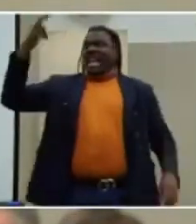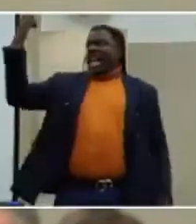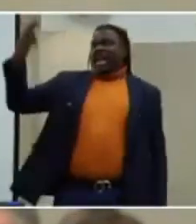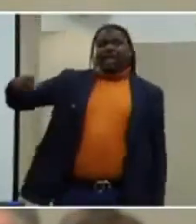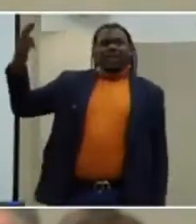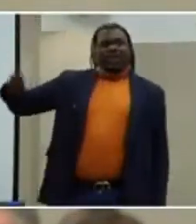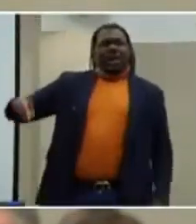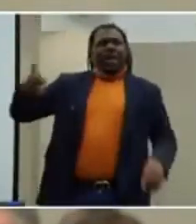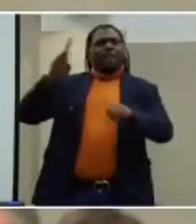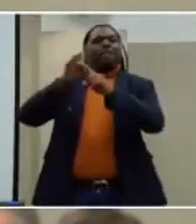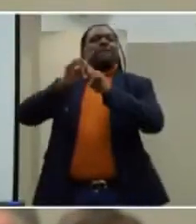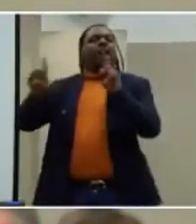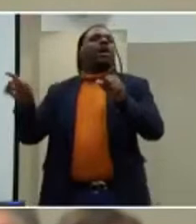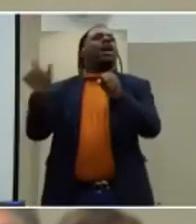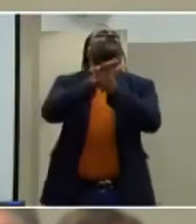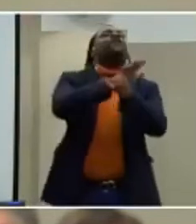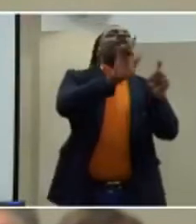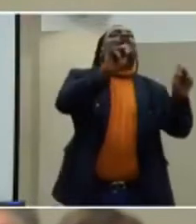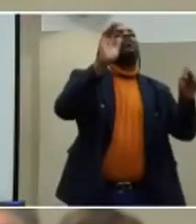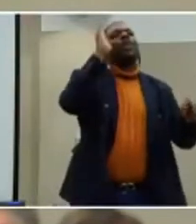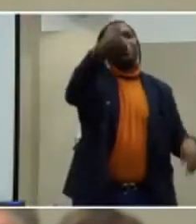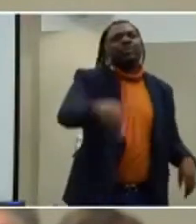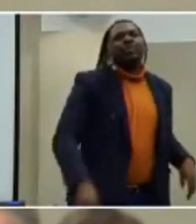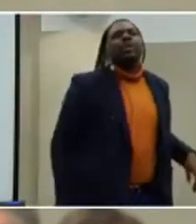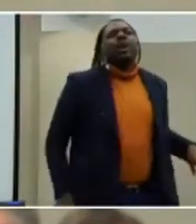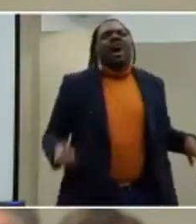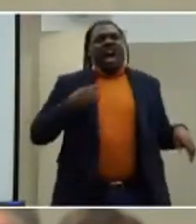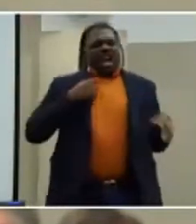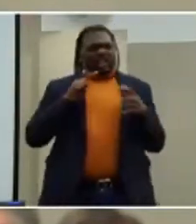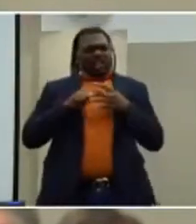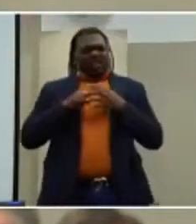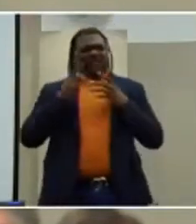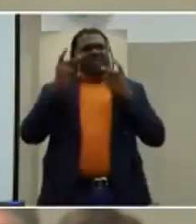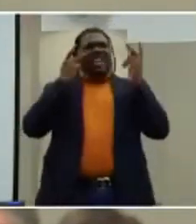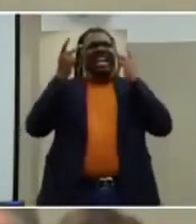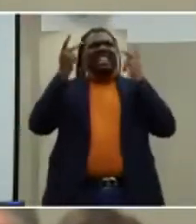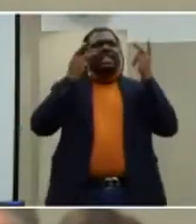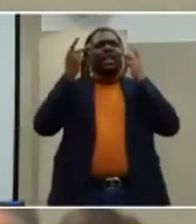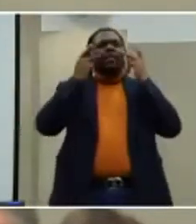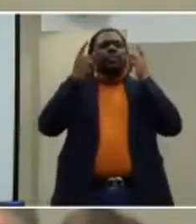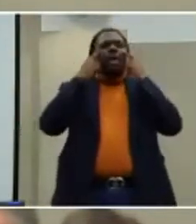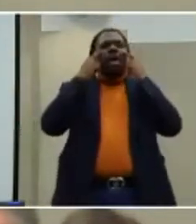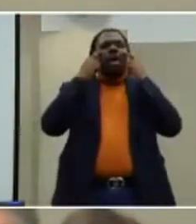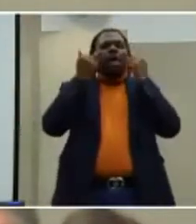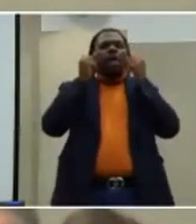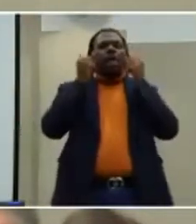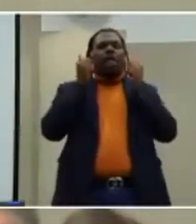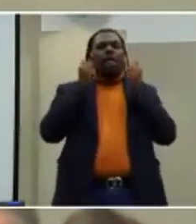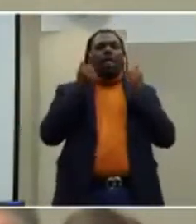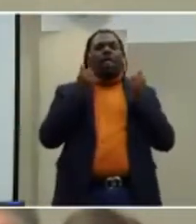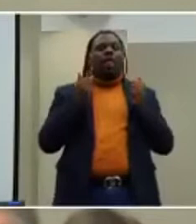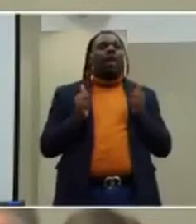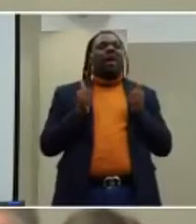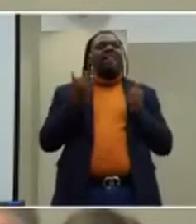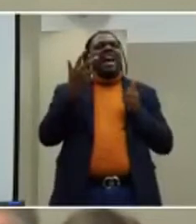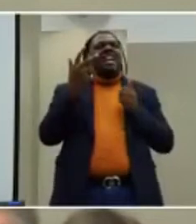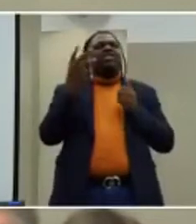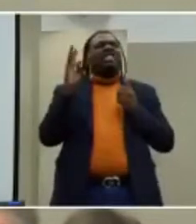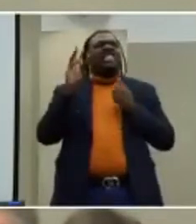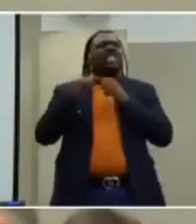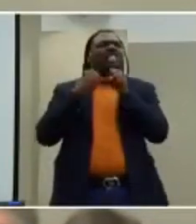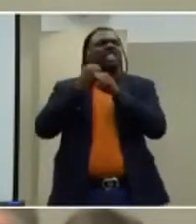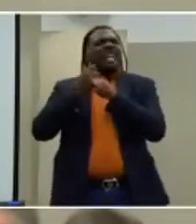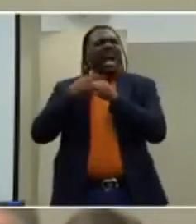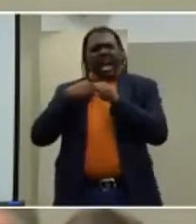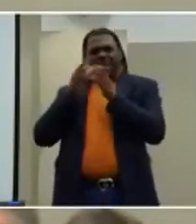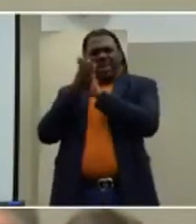let me cover it anyway. I started losing my vision some time ago, and about 5-6 years ago I became